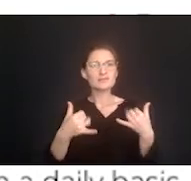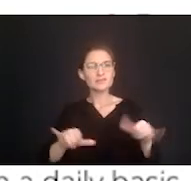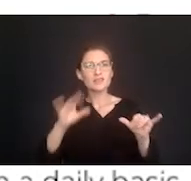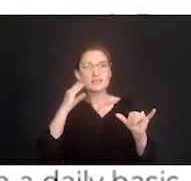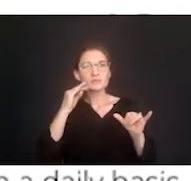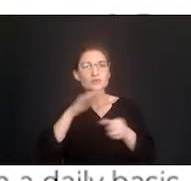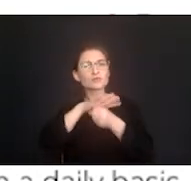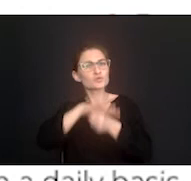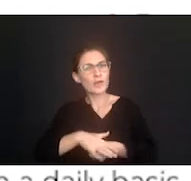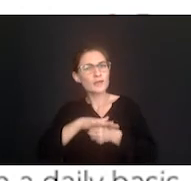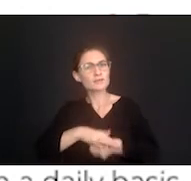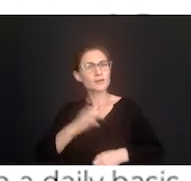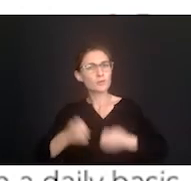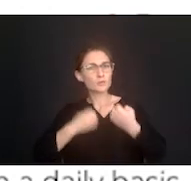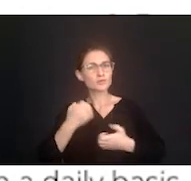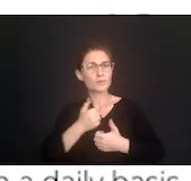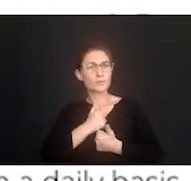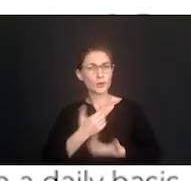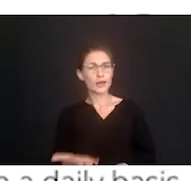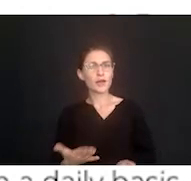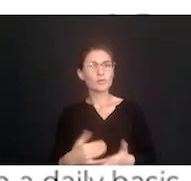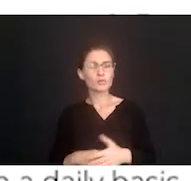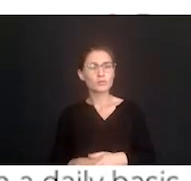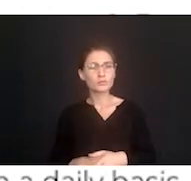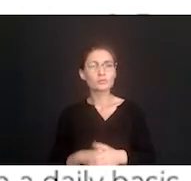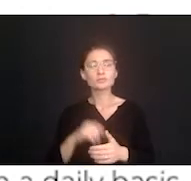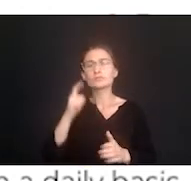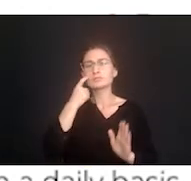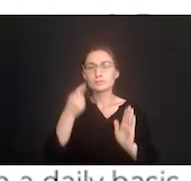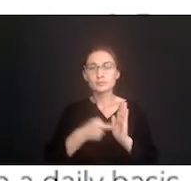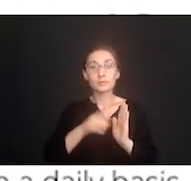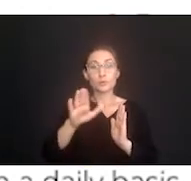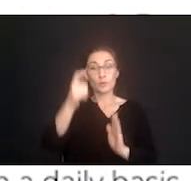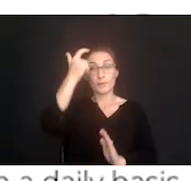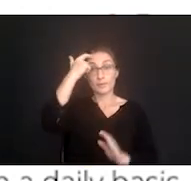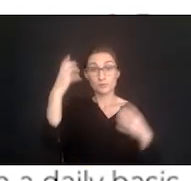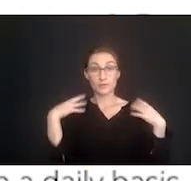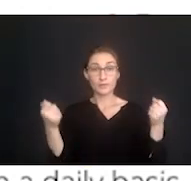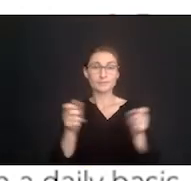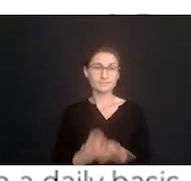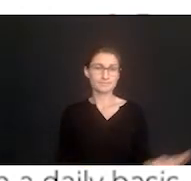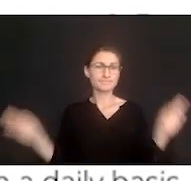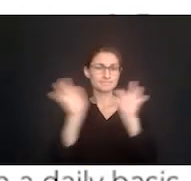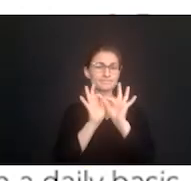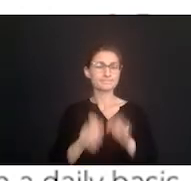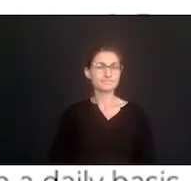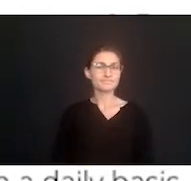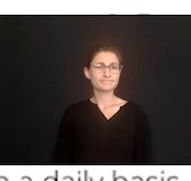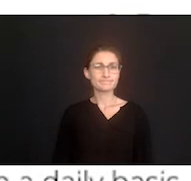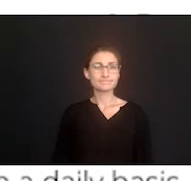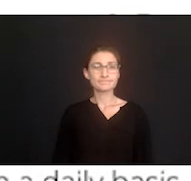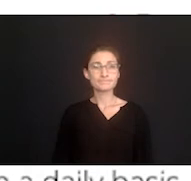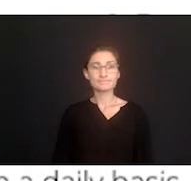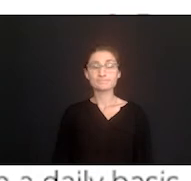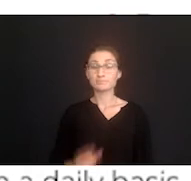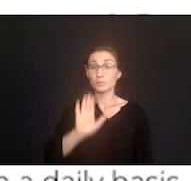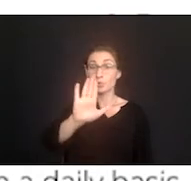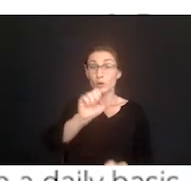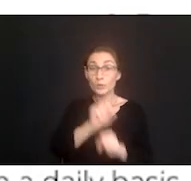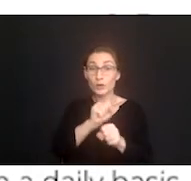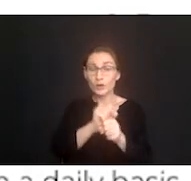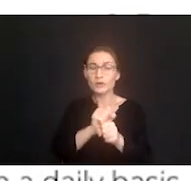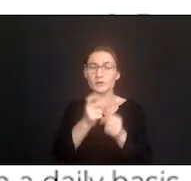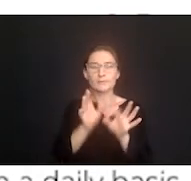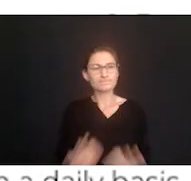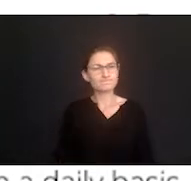emotional burnout that you are also dealing with. So recognize that your mental health also matters, that the magnitude of what you're dealing with